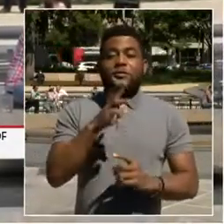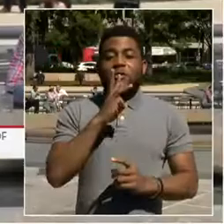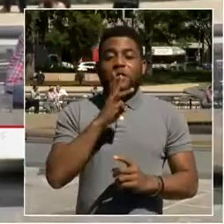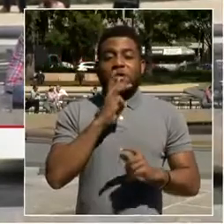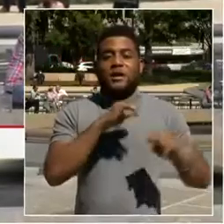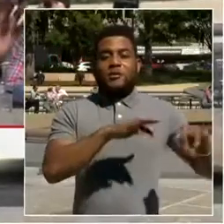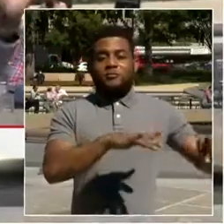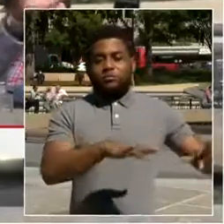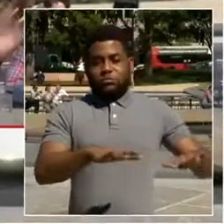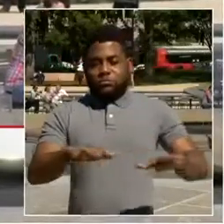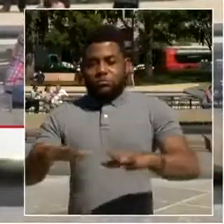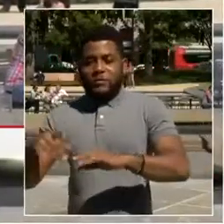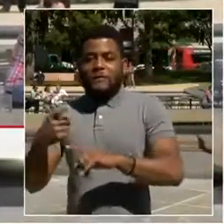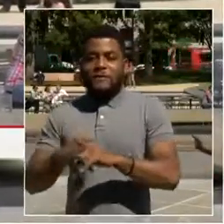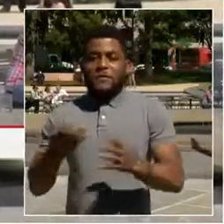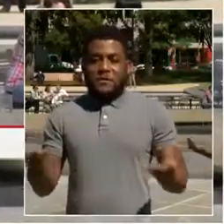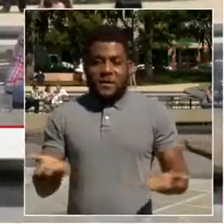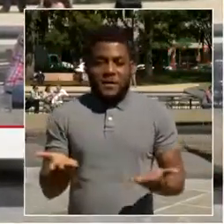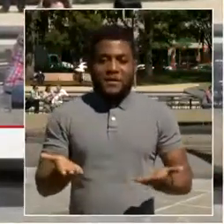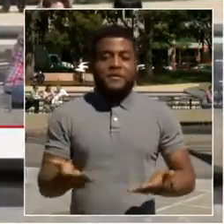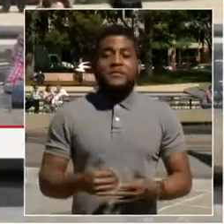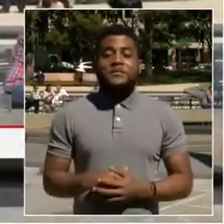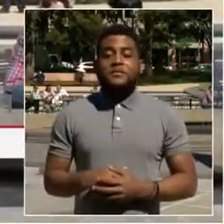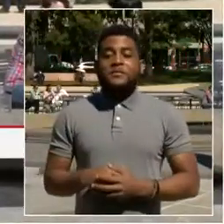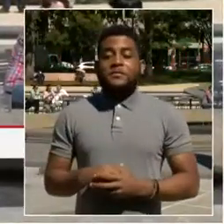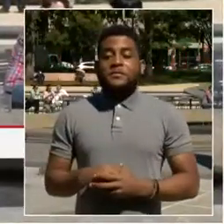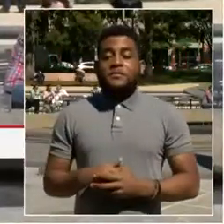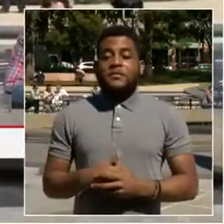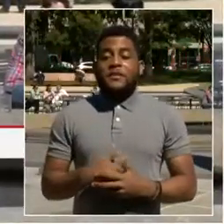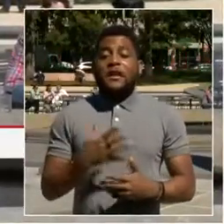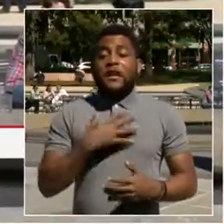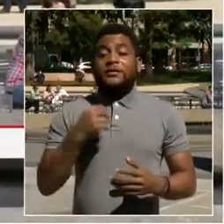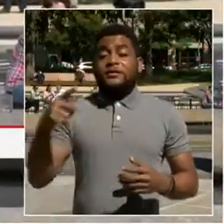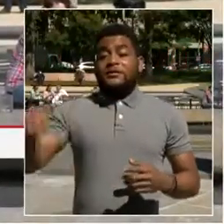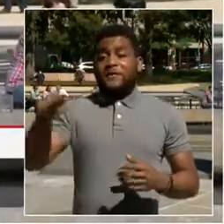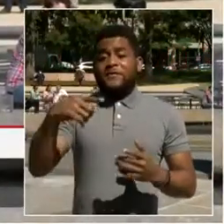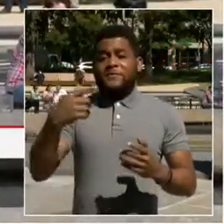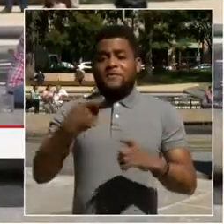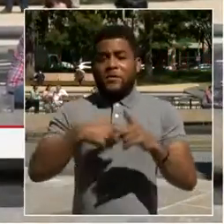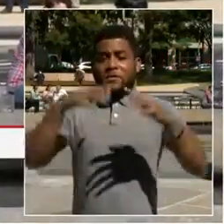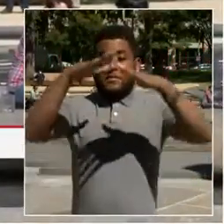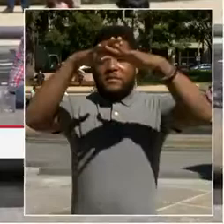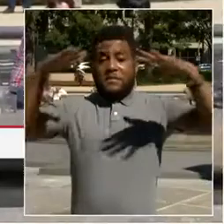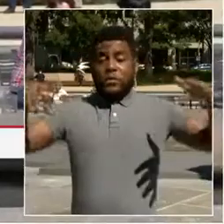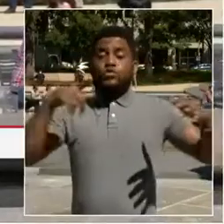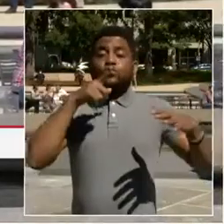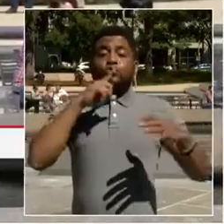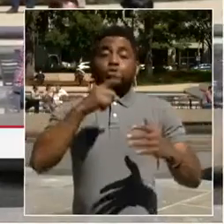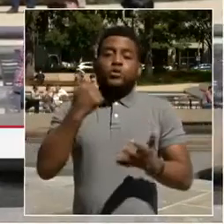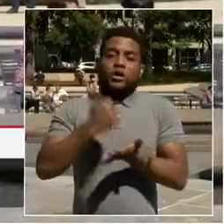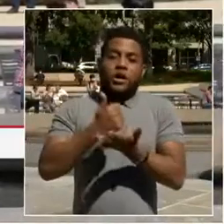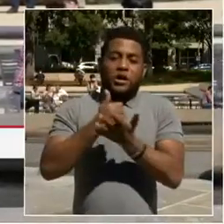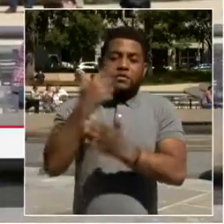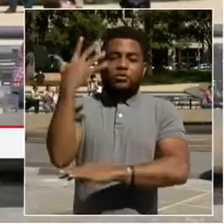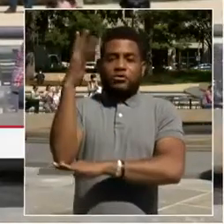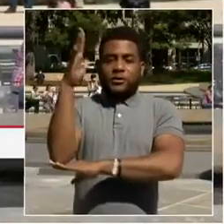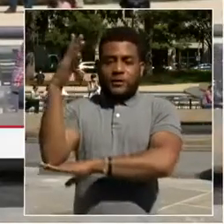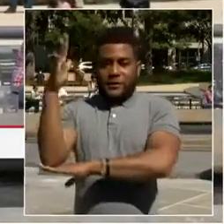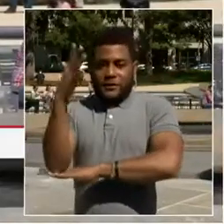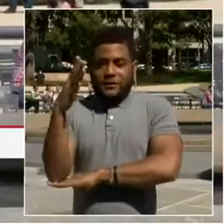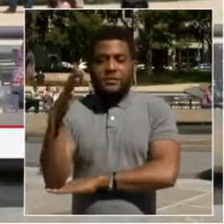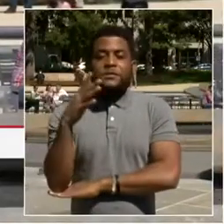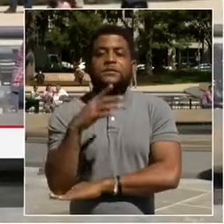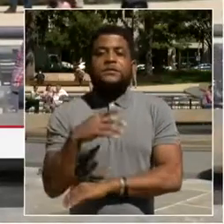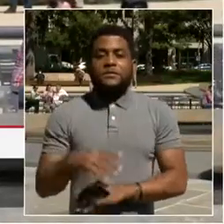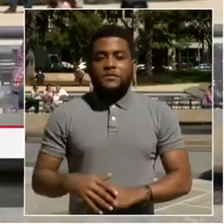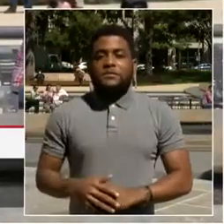A revitalized tree canopy that helps some of our older trees that have been in this park for a very, very long time.